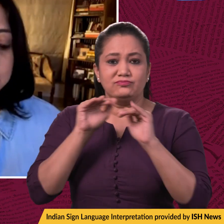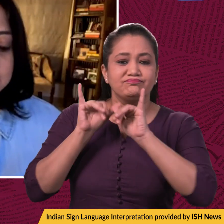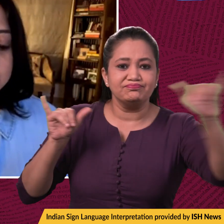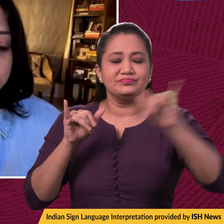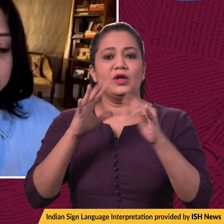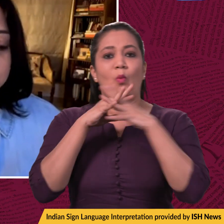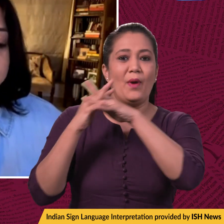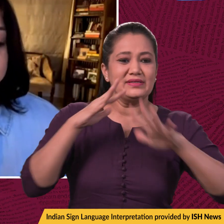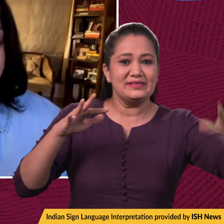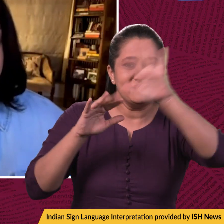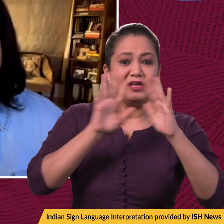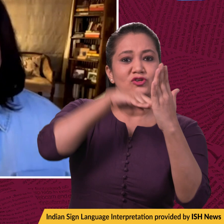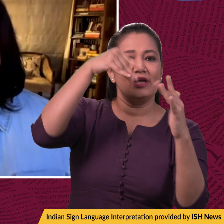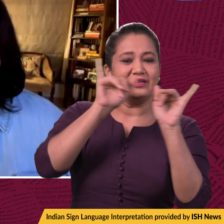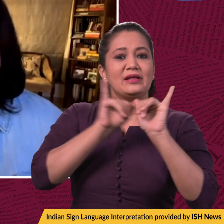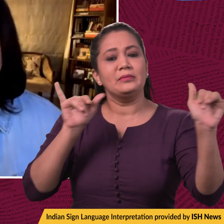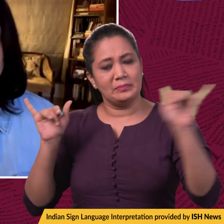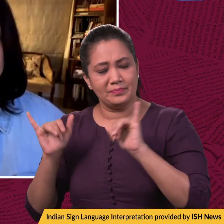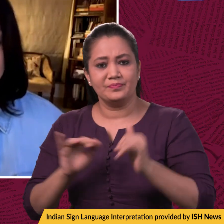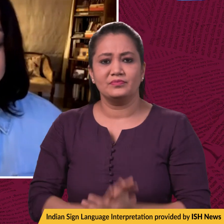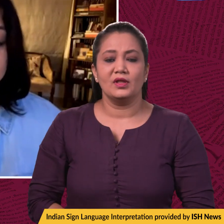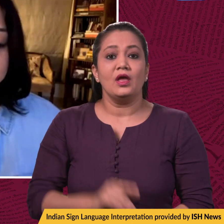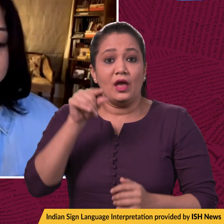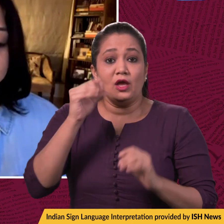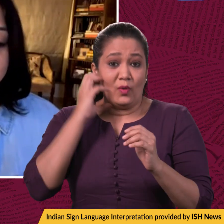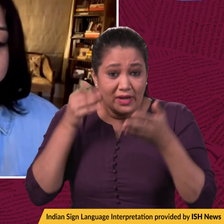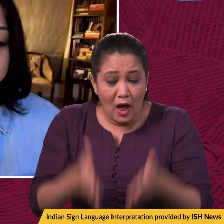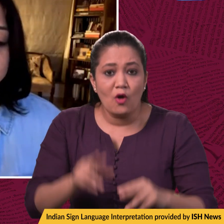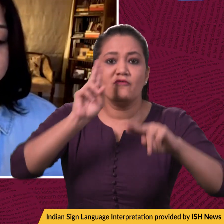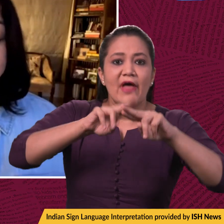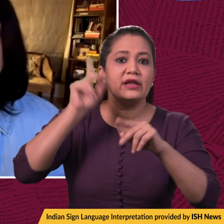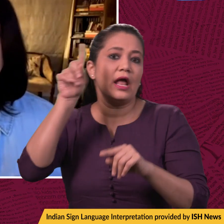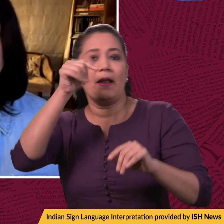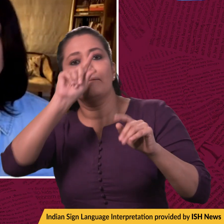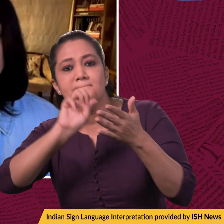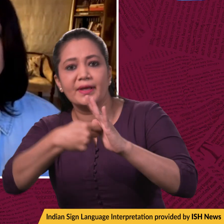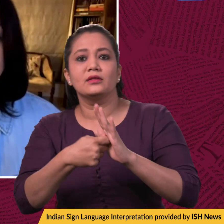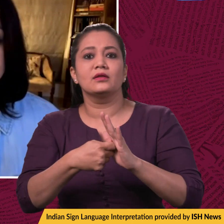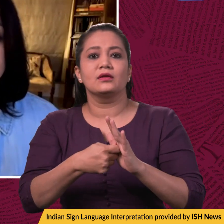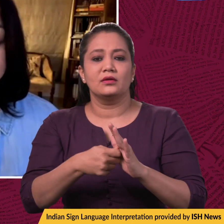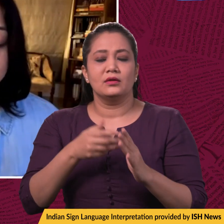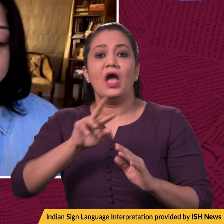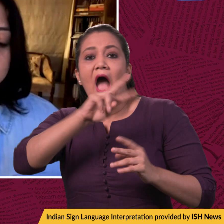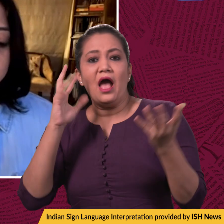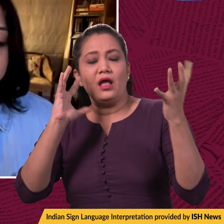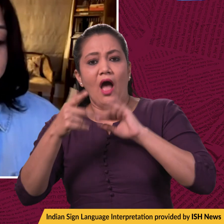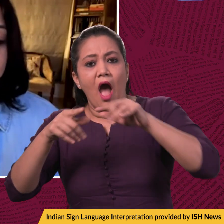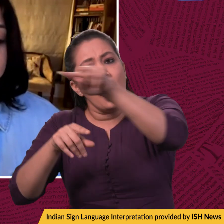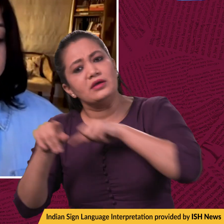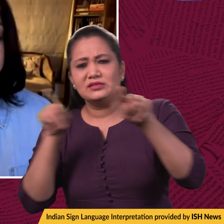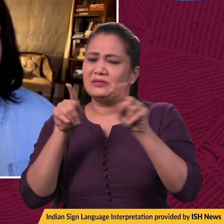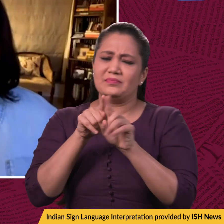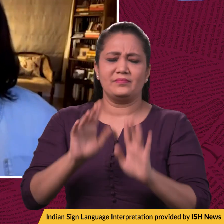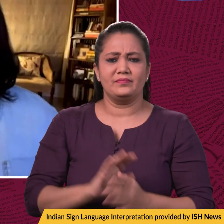bit with Western schedules. The UAE currently has a Friday-Saturday weekend, which corresponds to other countries in the region that